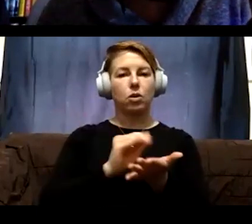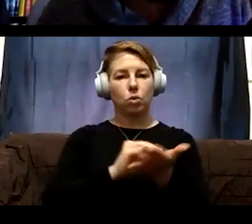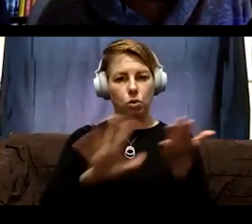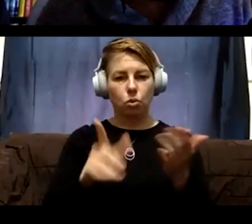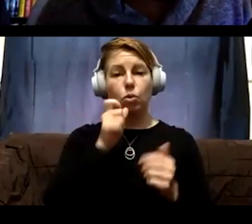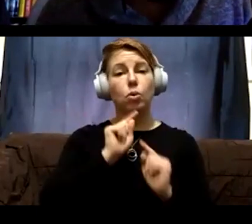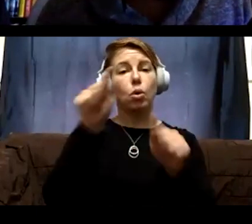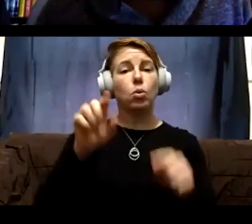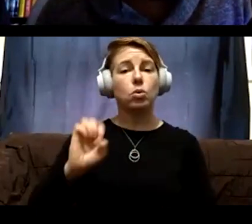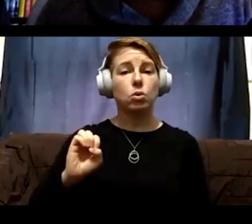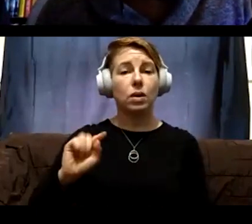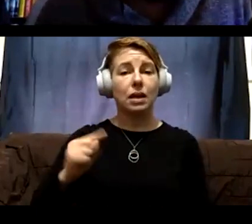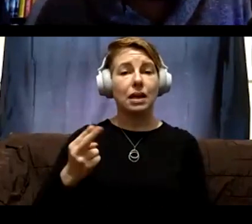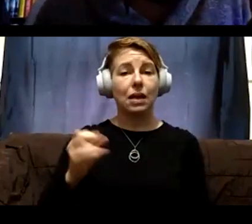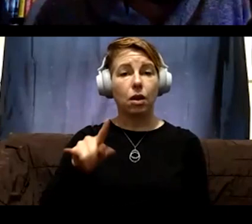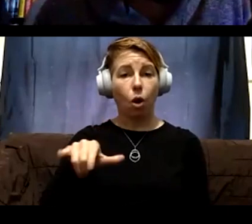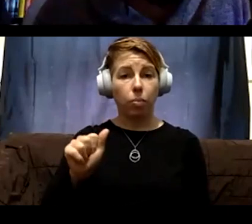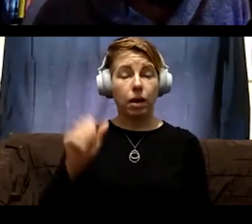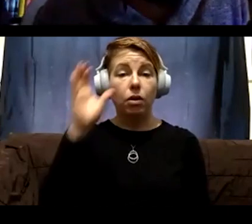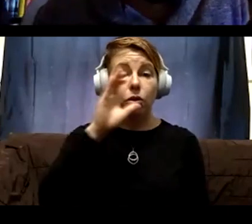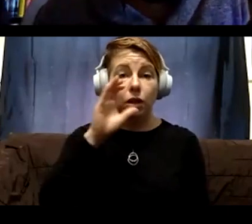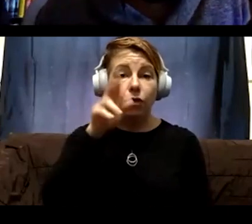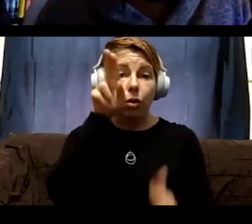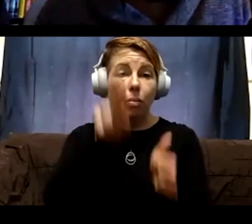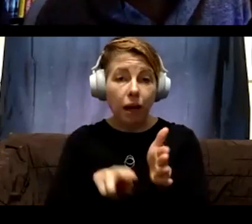treasure, because student loans.